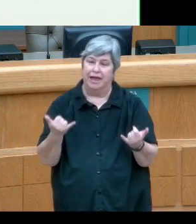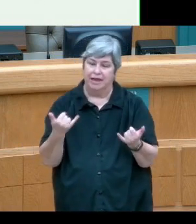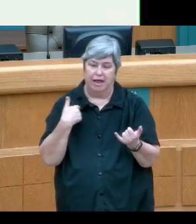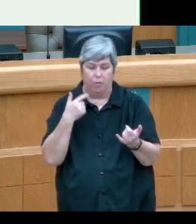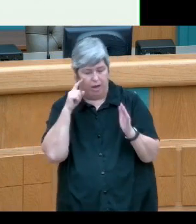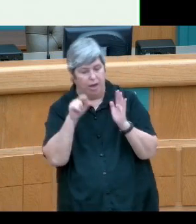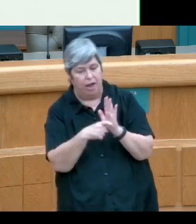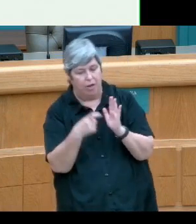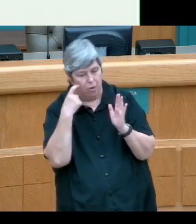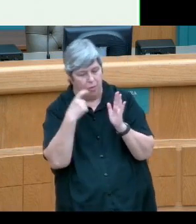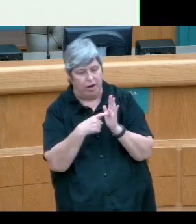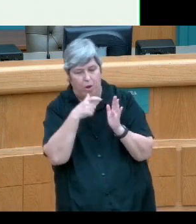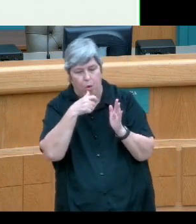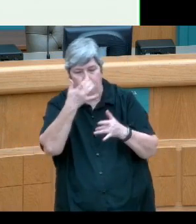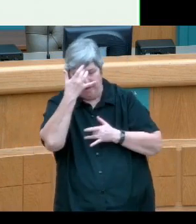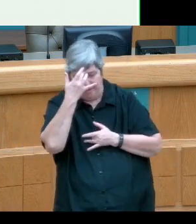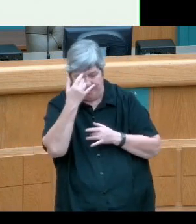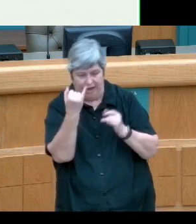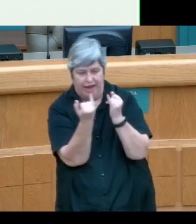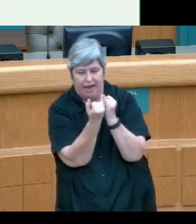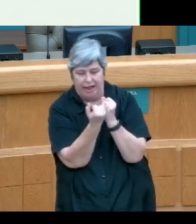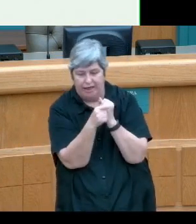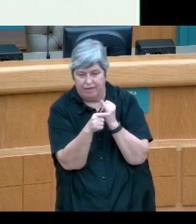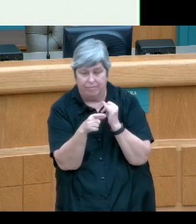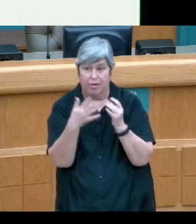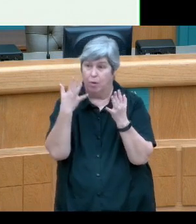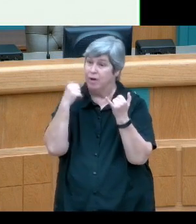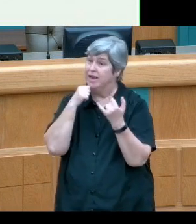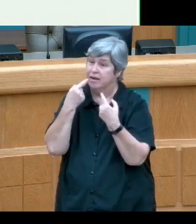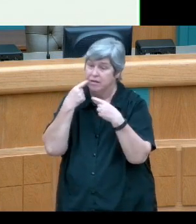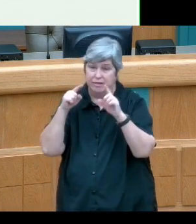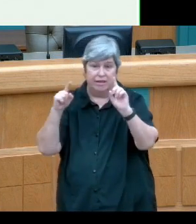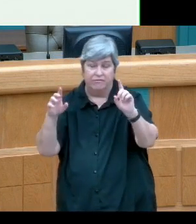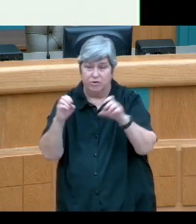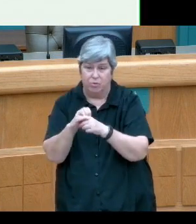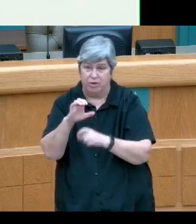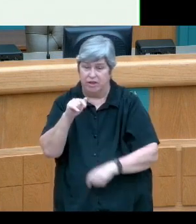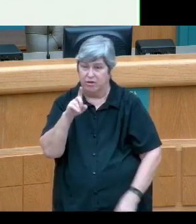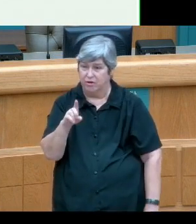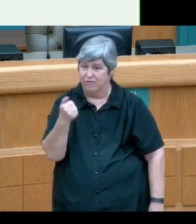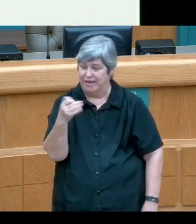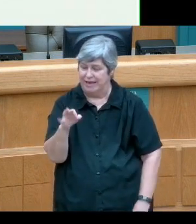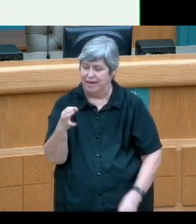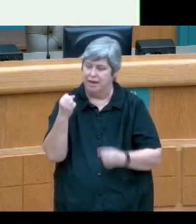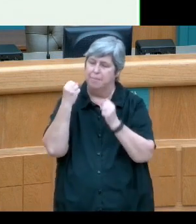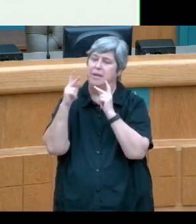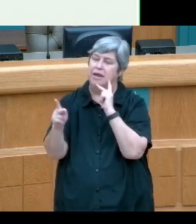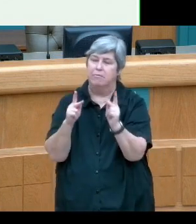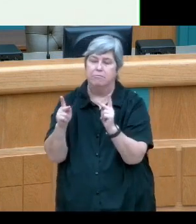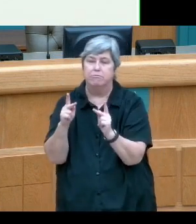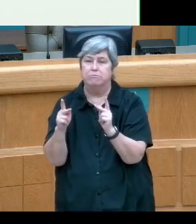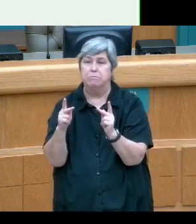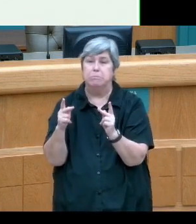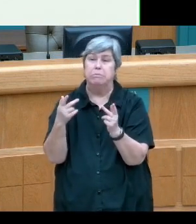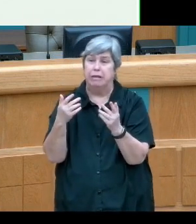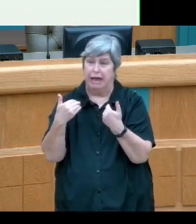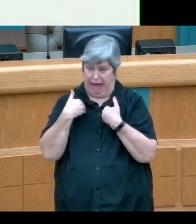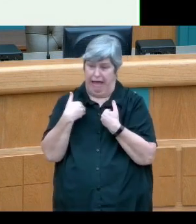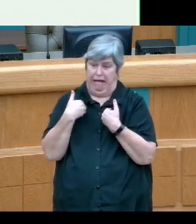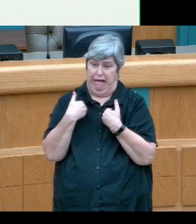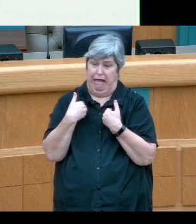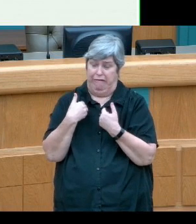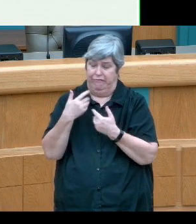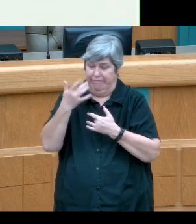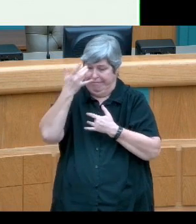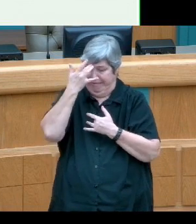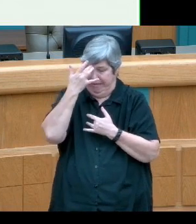sick and isolate them. The reason why that's not working with COVID-19 is there's such a high rate of asymptomatic people that you can't